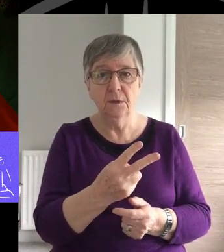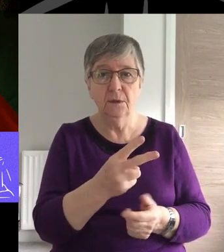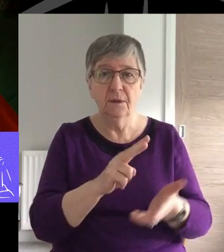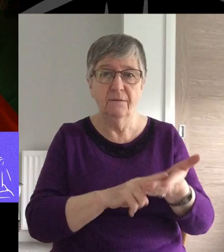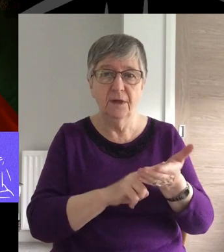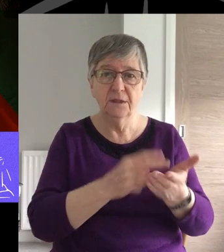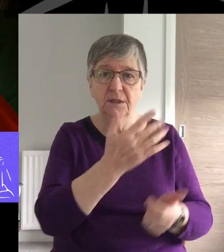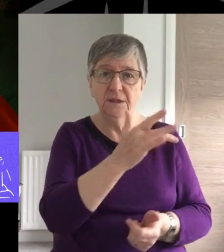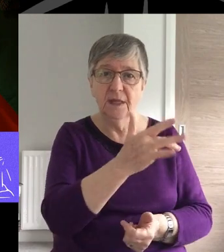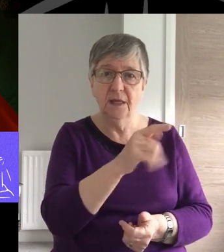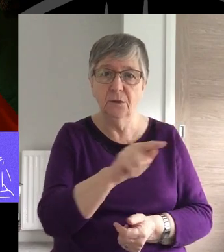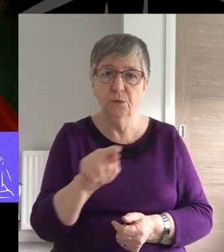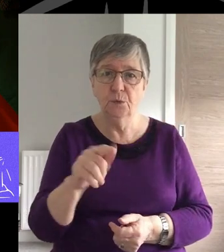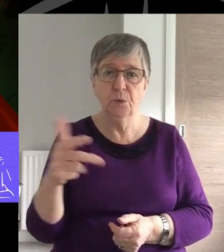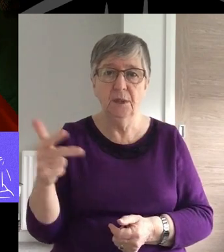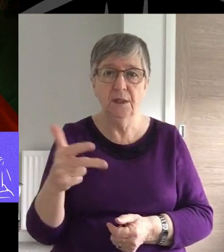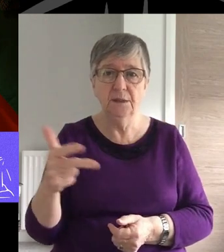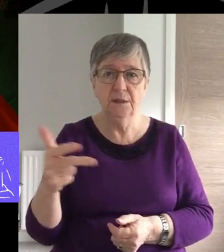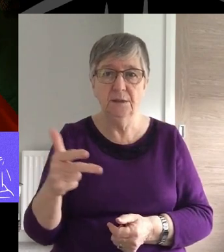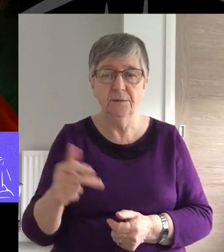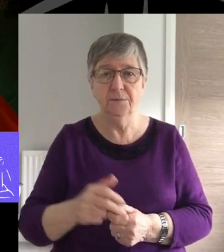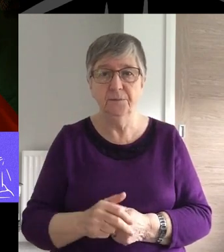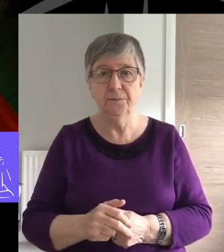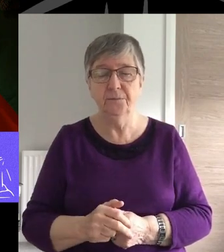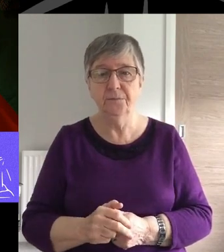and I'm going to be reading verses 10 to 18.